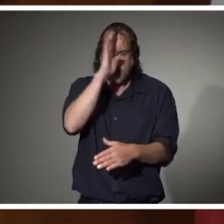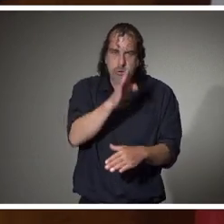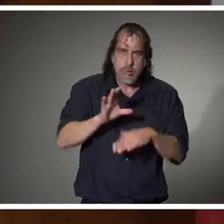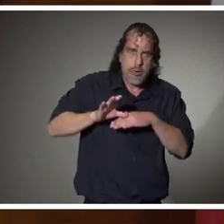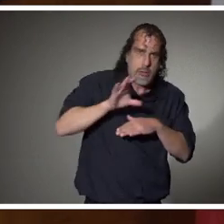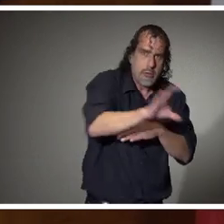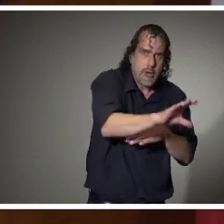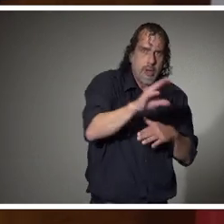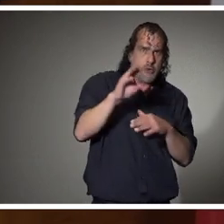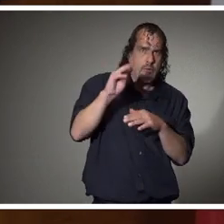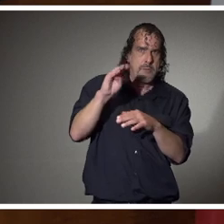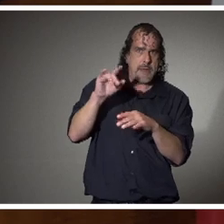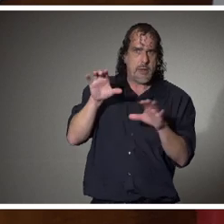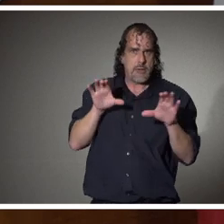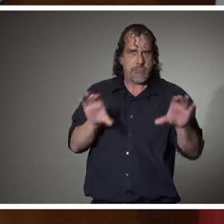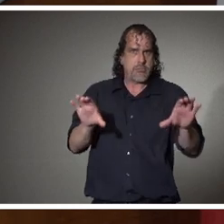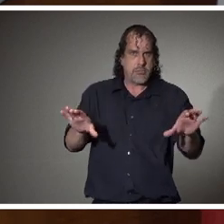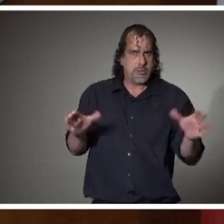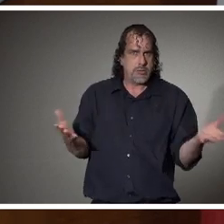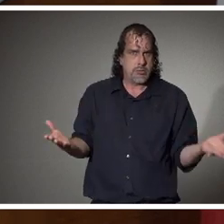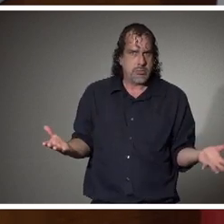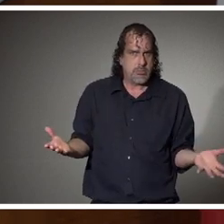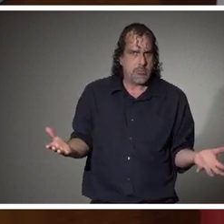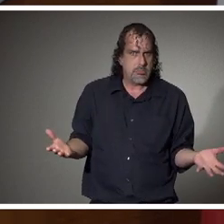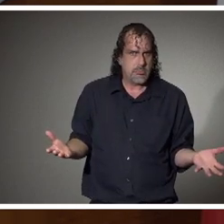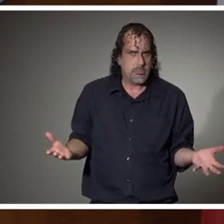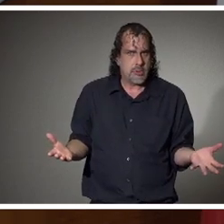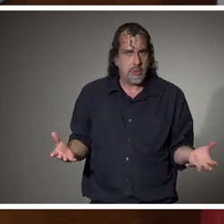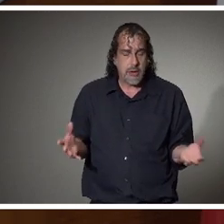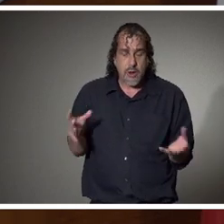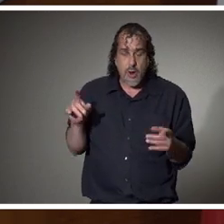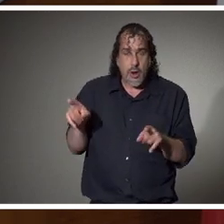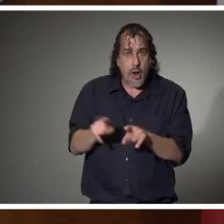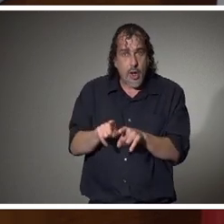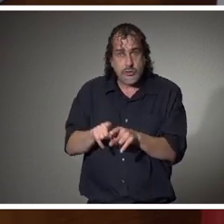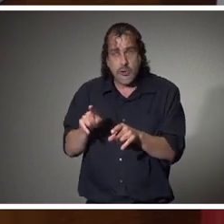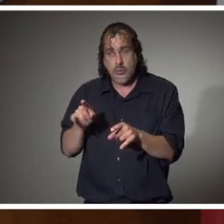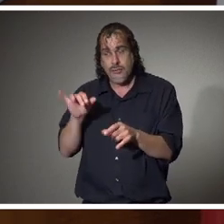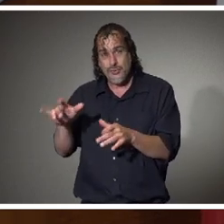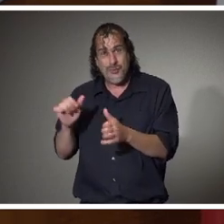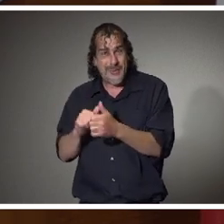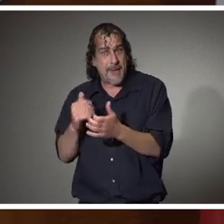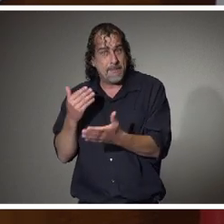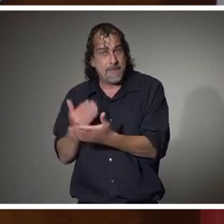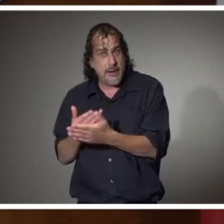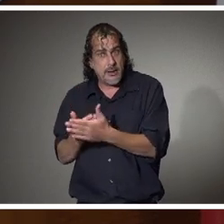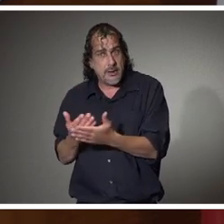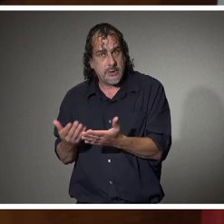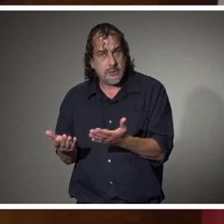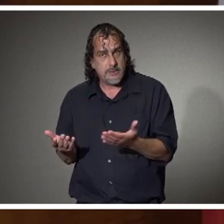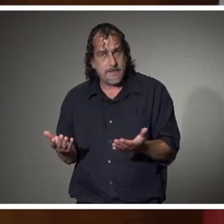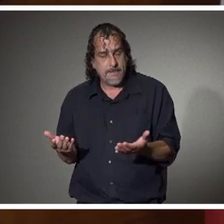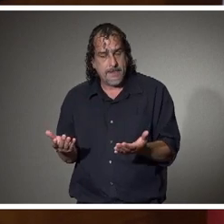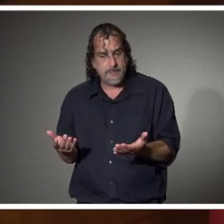Mississippi Emergency Management Agency, for instance, in addition to the money that is actually sent to the